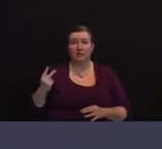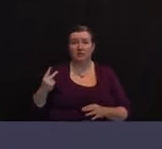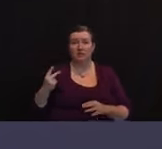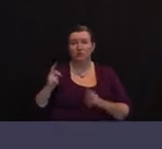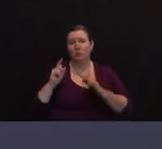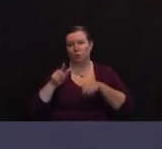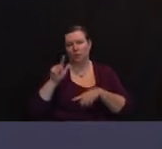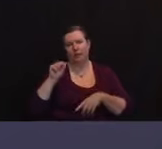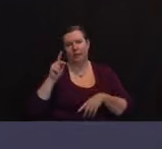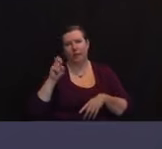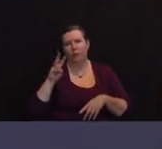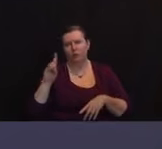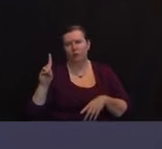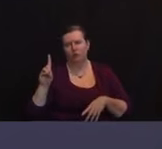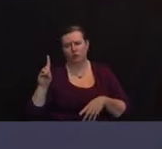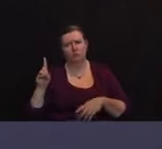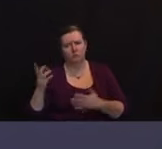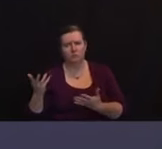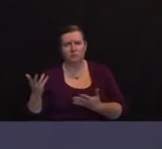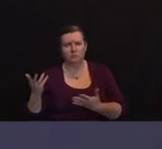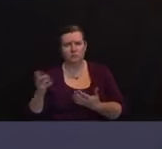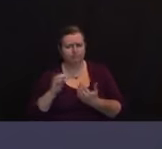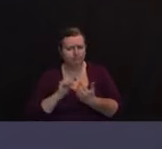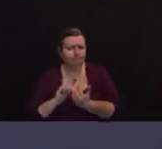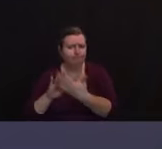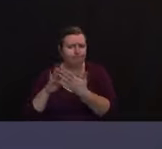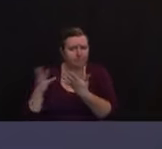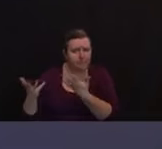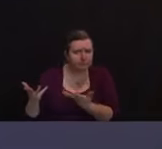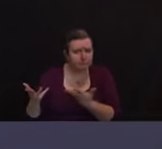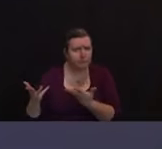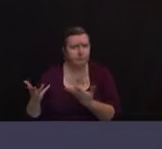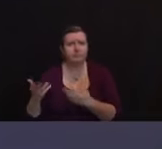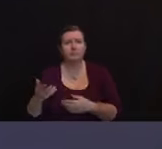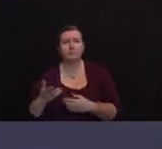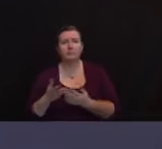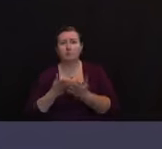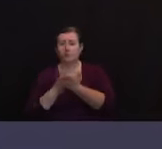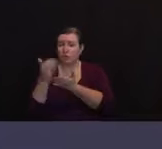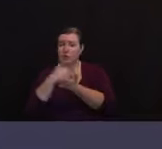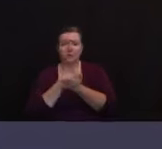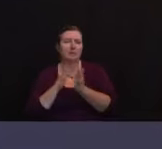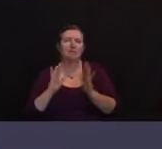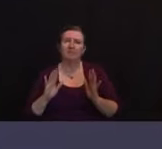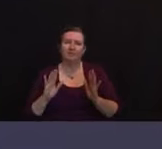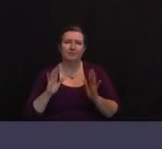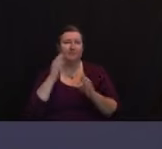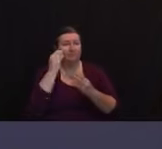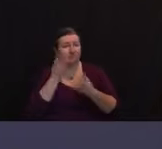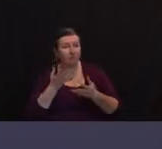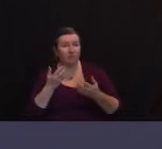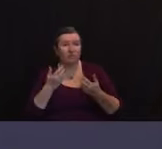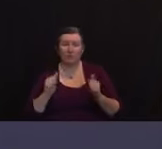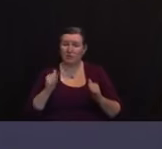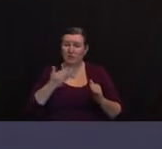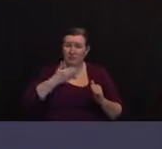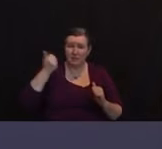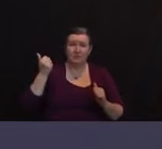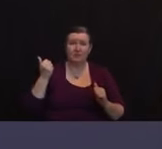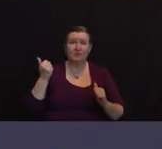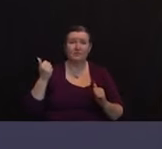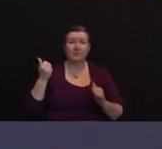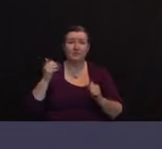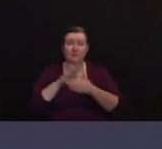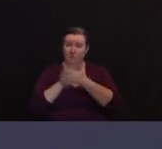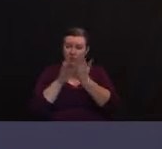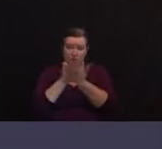personal there. I'll skip the transparency and say, listen, we are doing, I promise you, our level best to be transparent